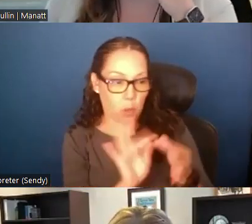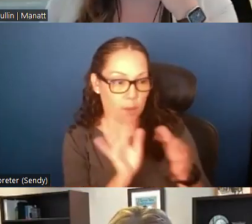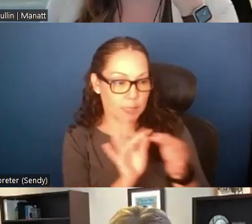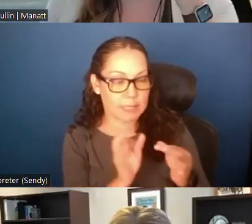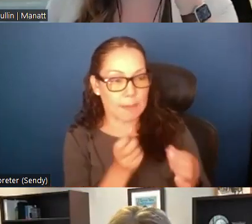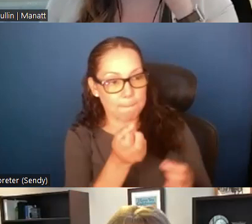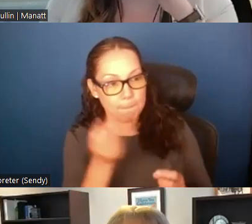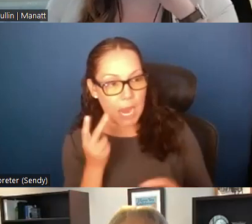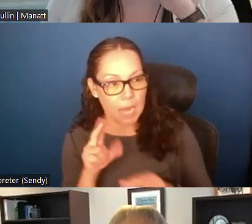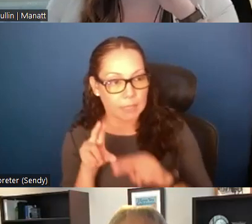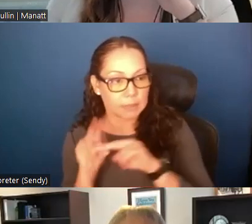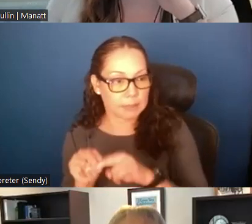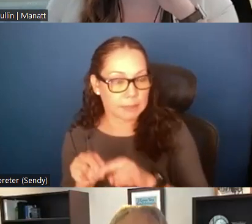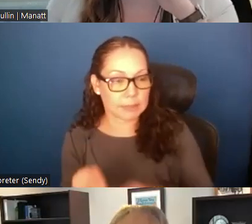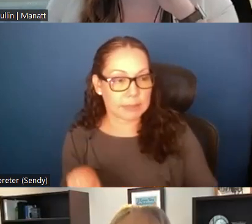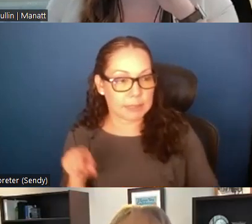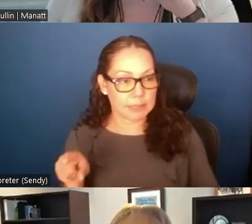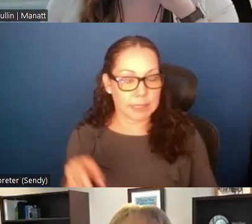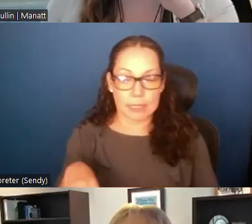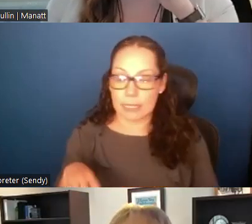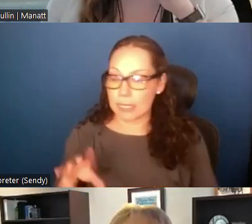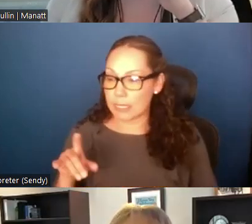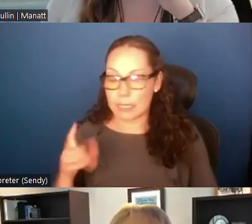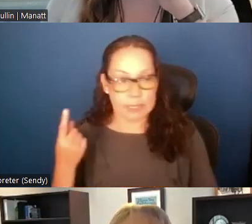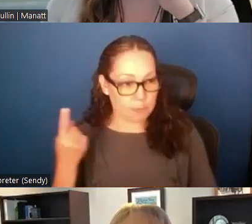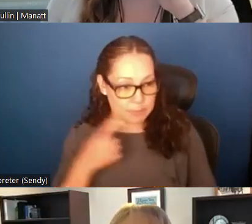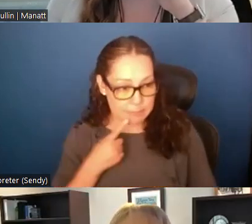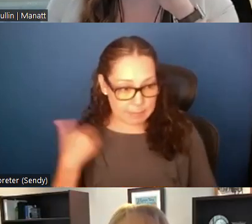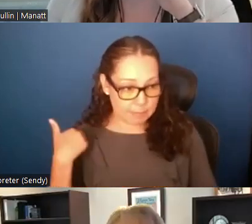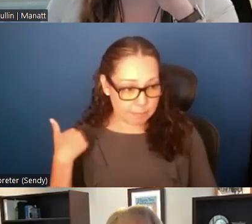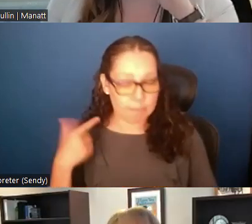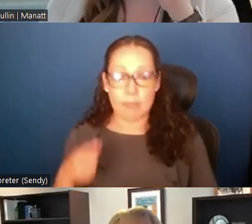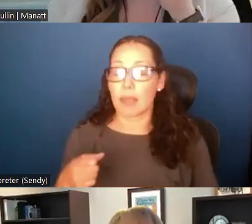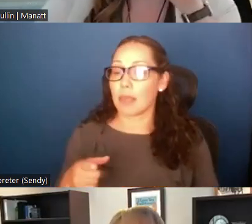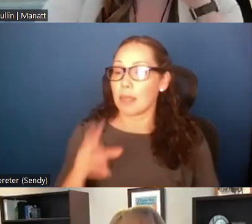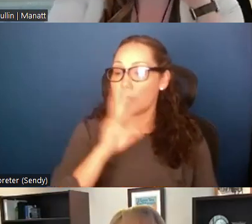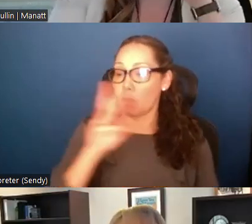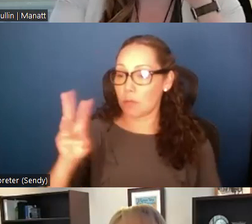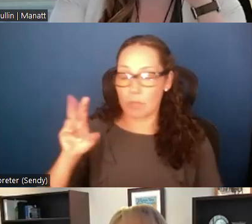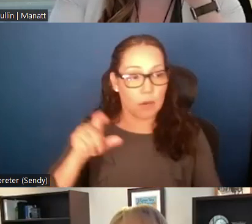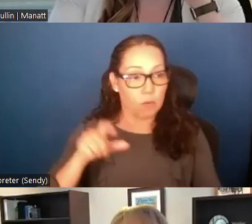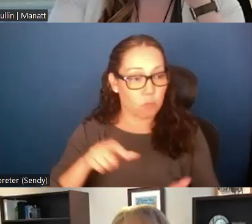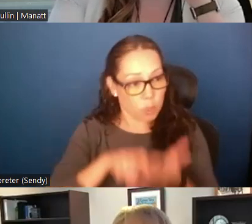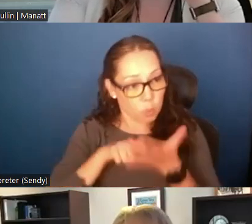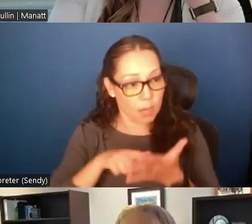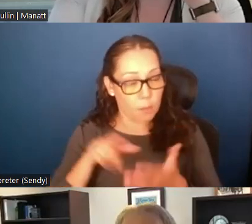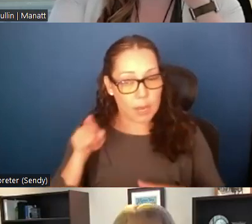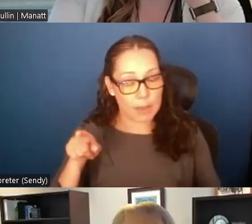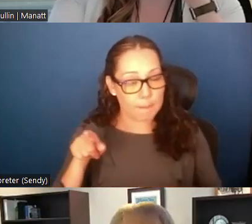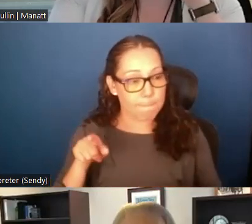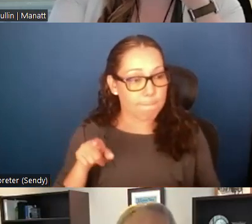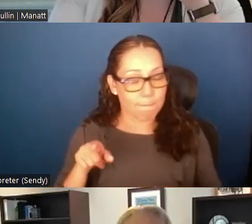piggybacking on what Deanne said, specifically looking at the website requirement, I think that's an example of something that might be